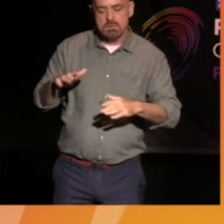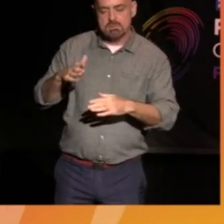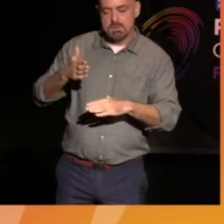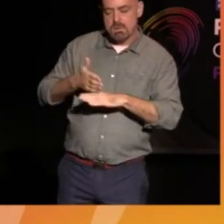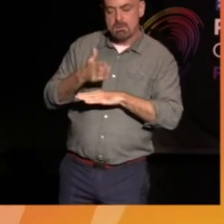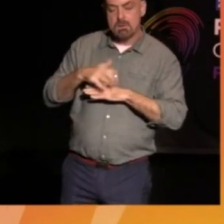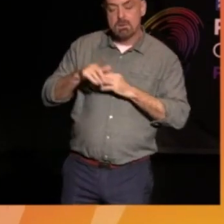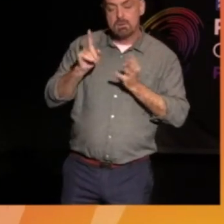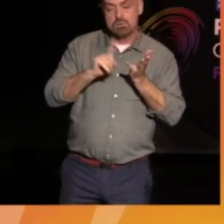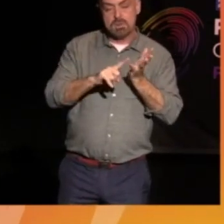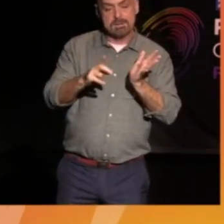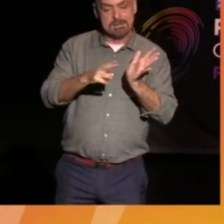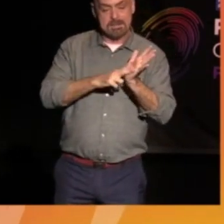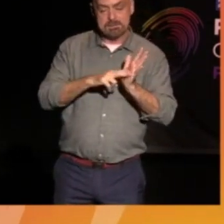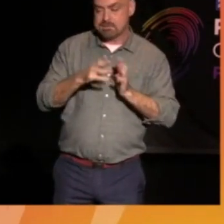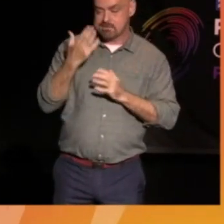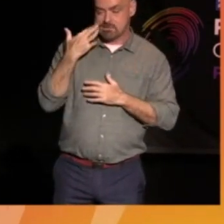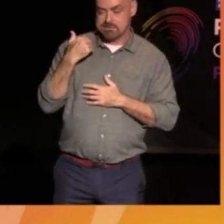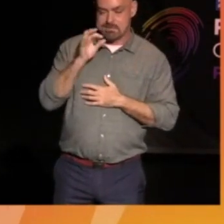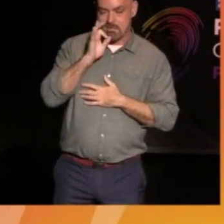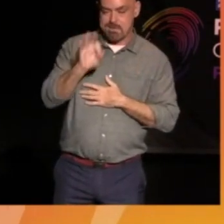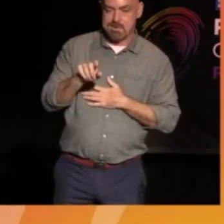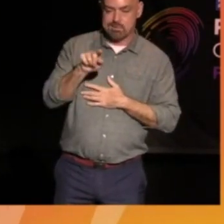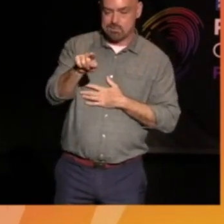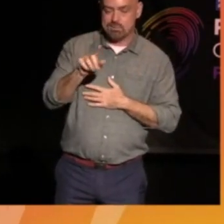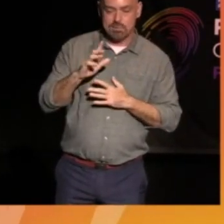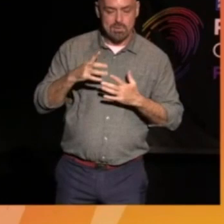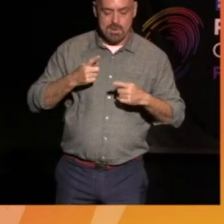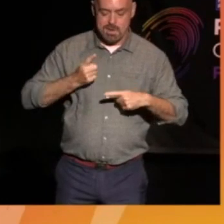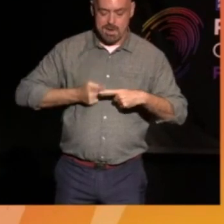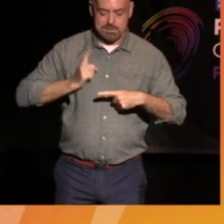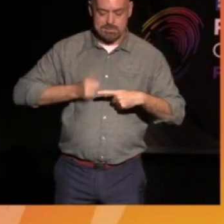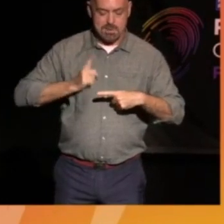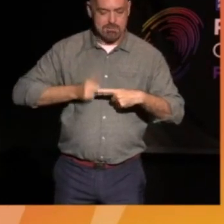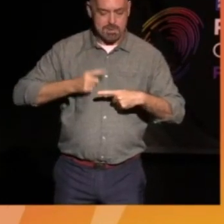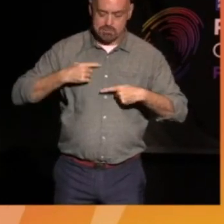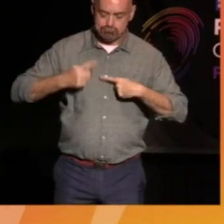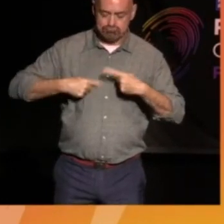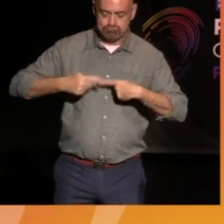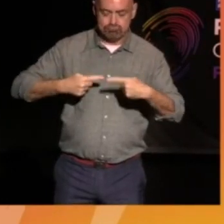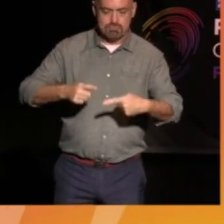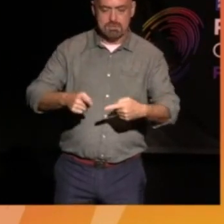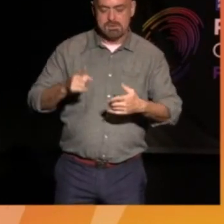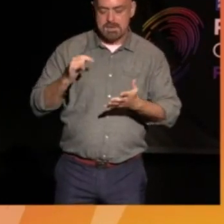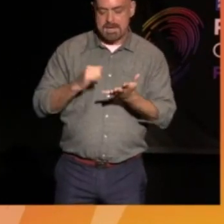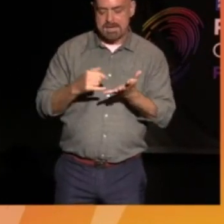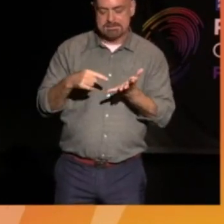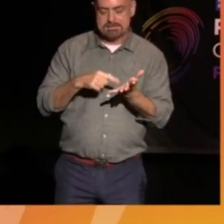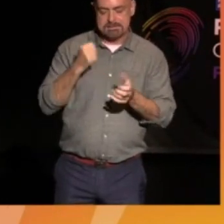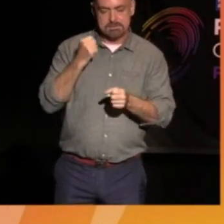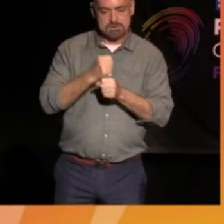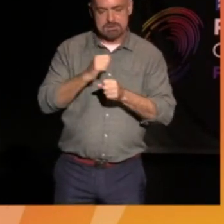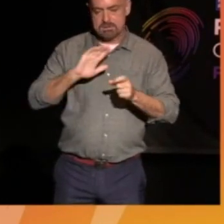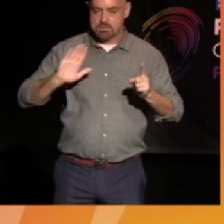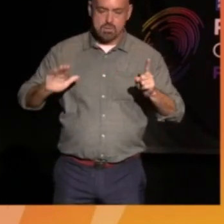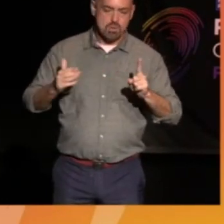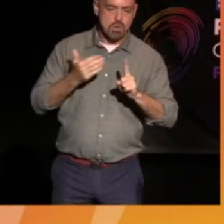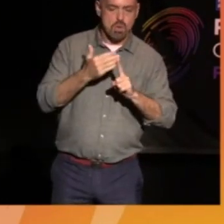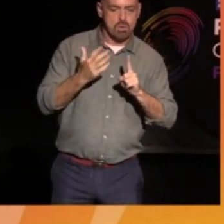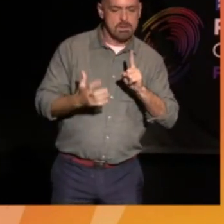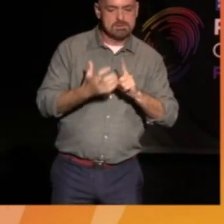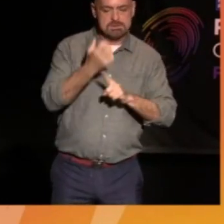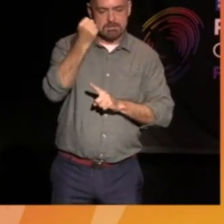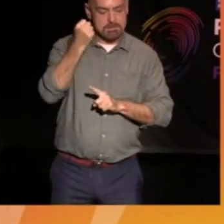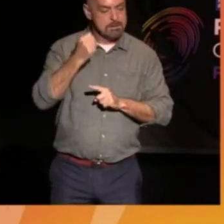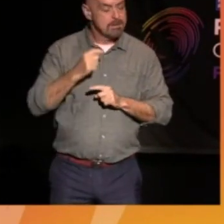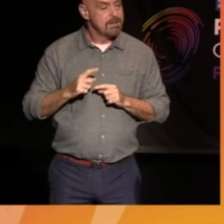the UN have just asked you as well to accelerate the SDG goals achievements.